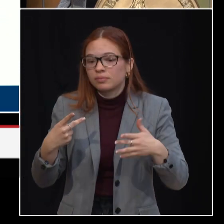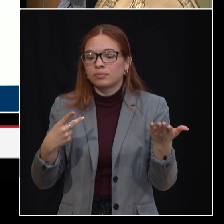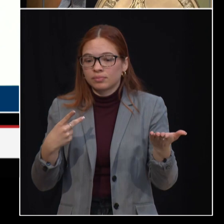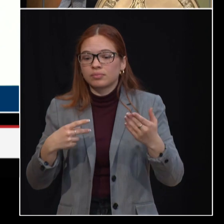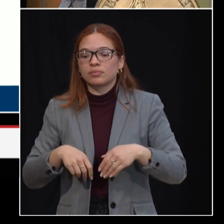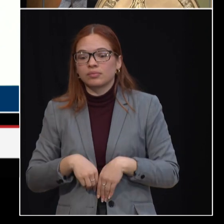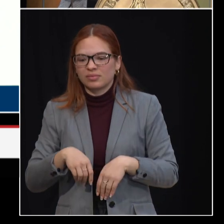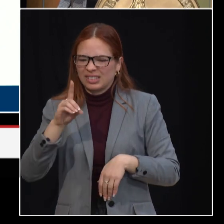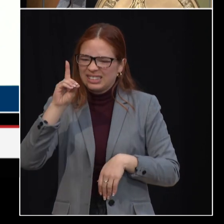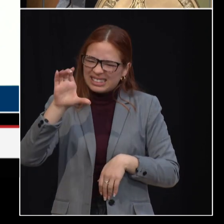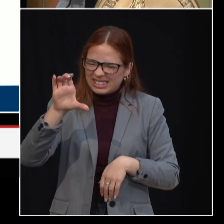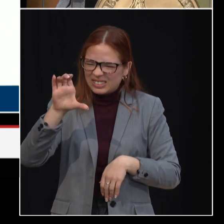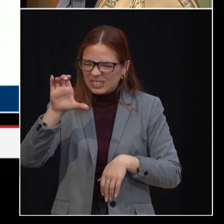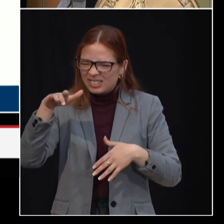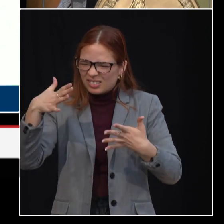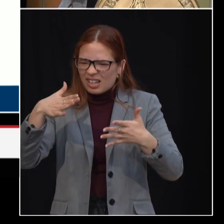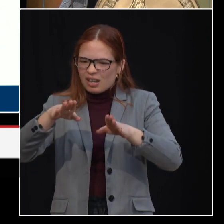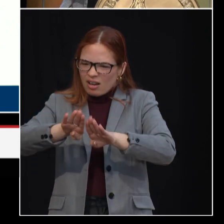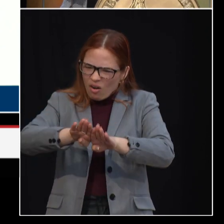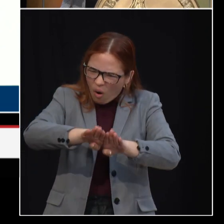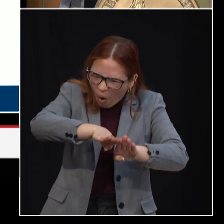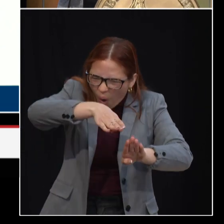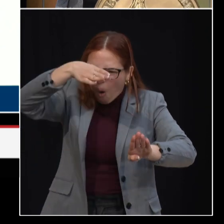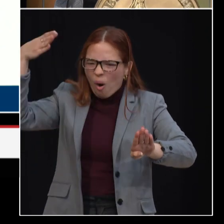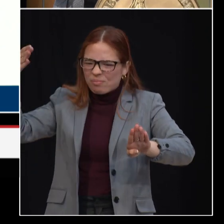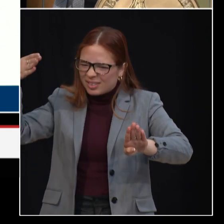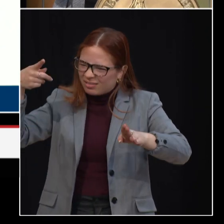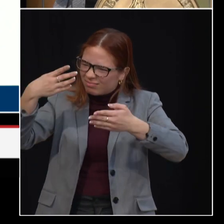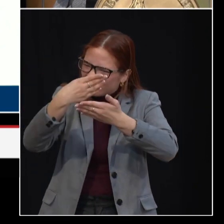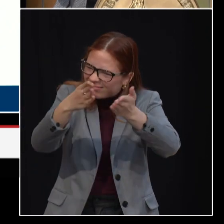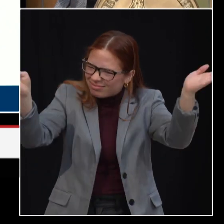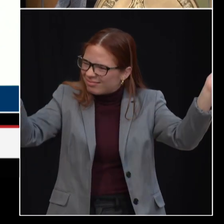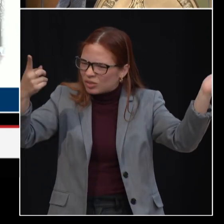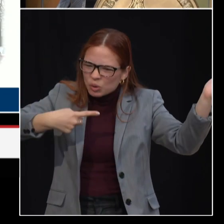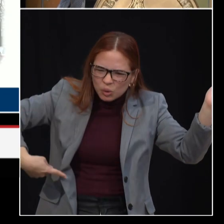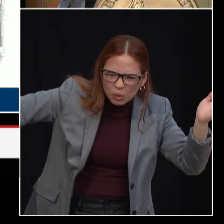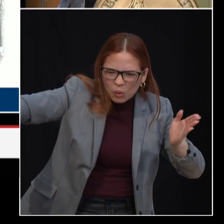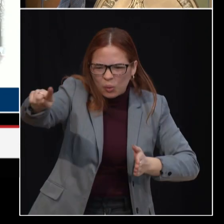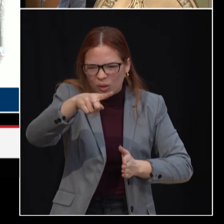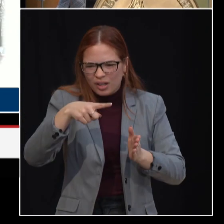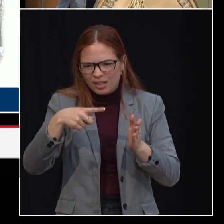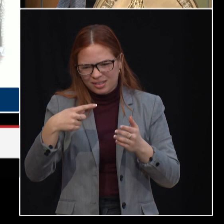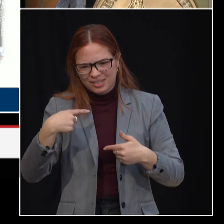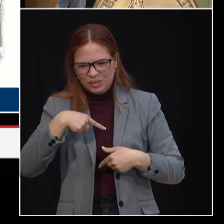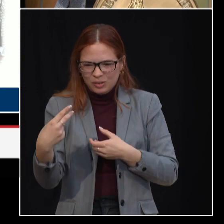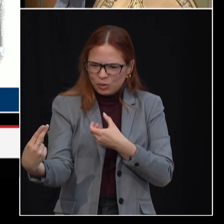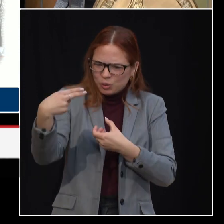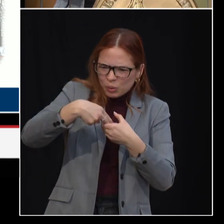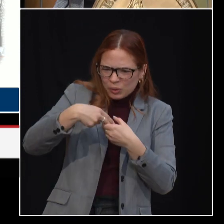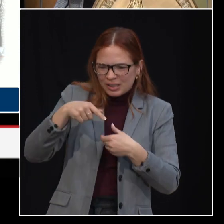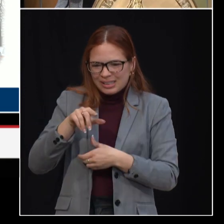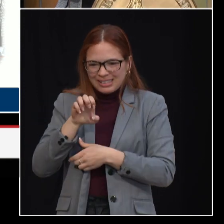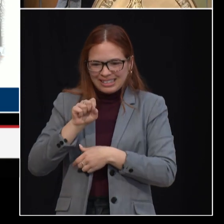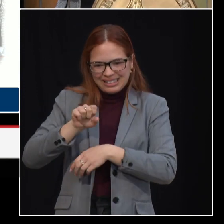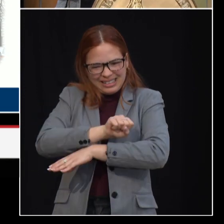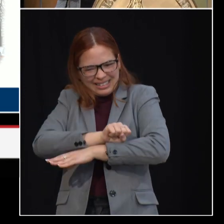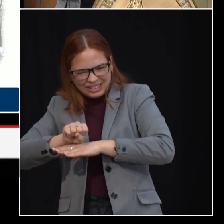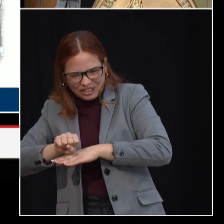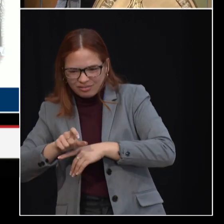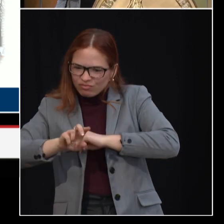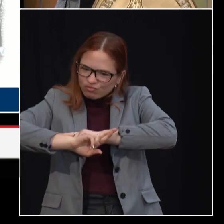open, and we're open, and we are ready for you to join us on set in the nation's capital. We want you to partner with us